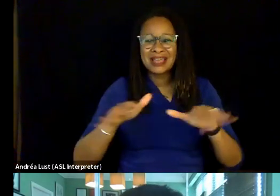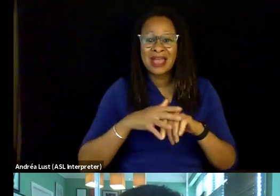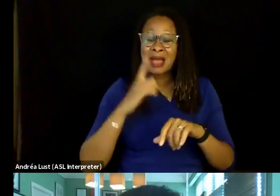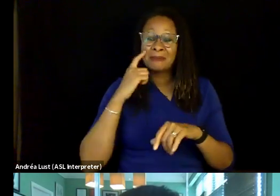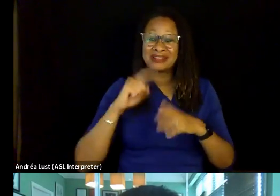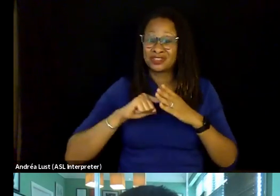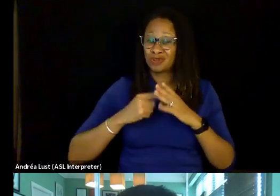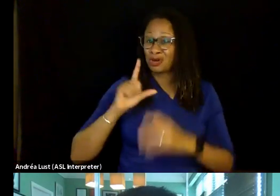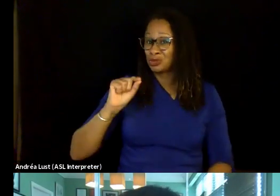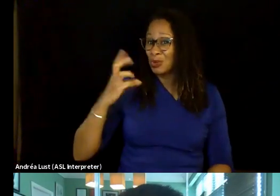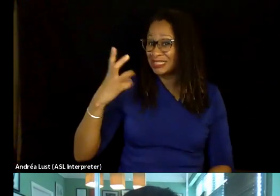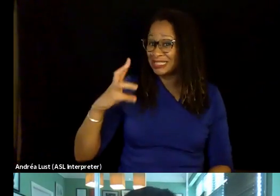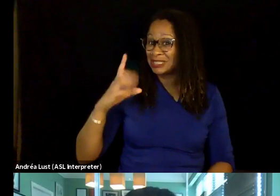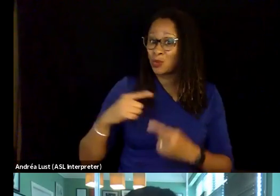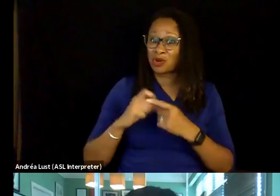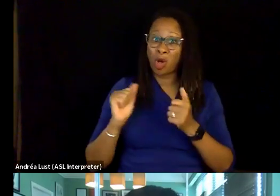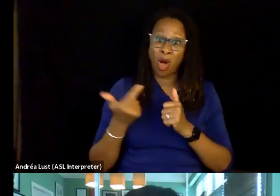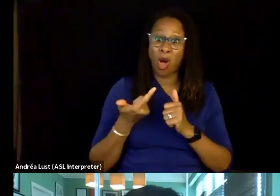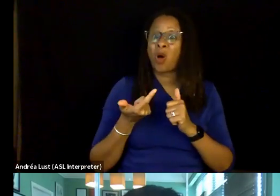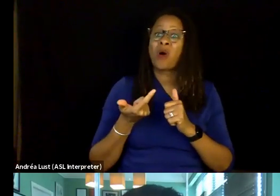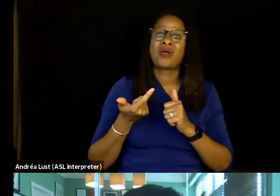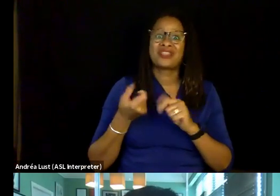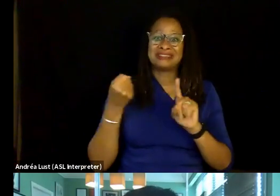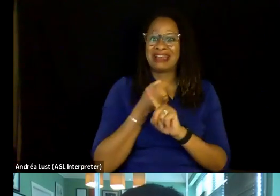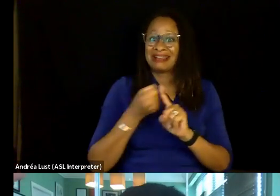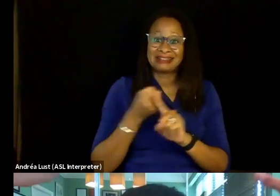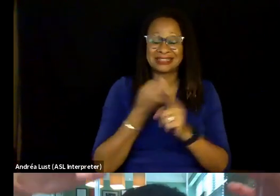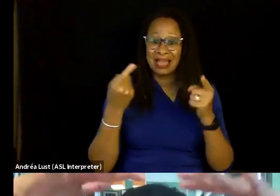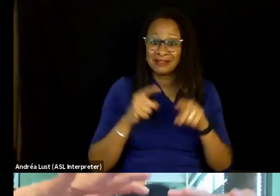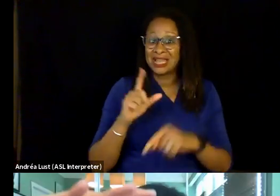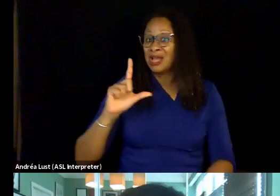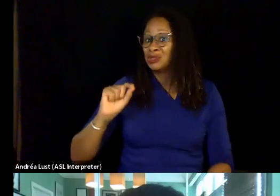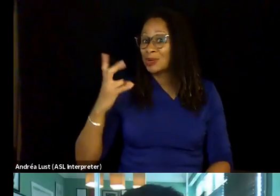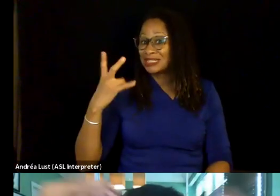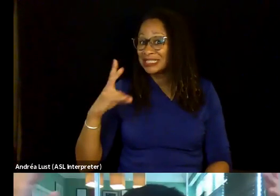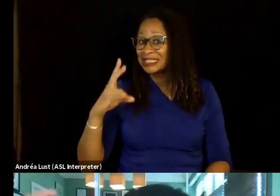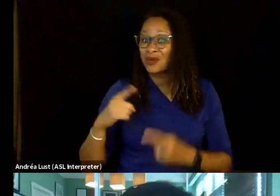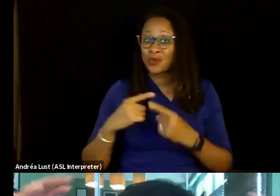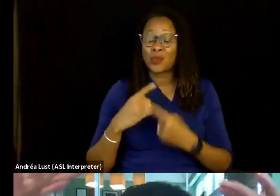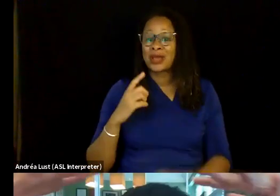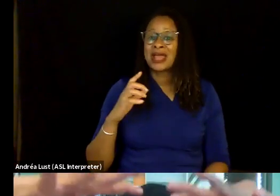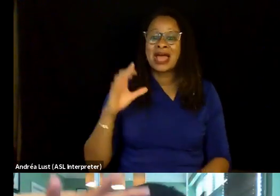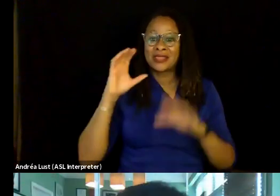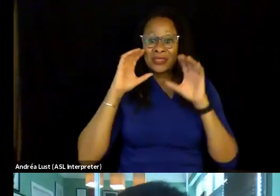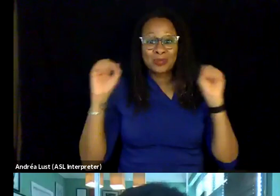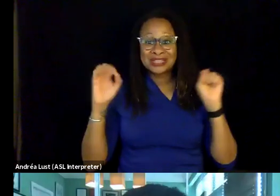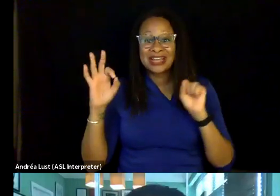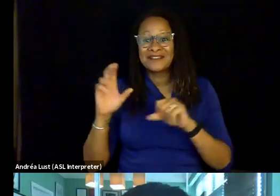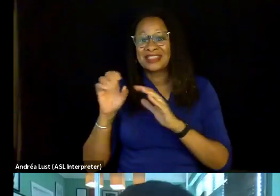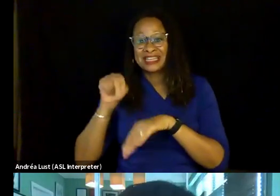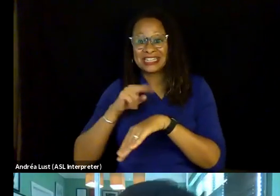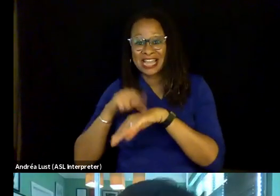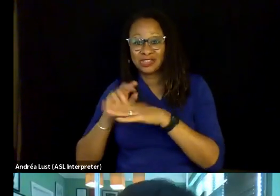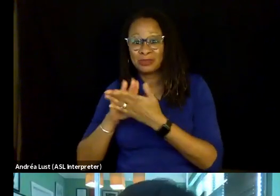in 2016, when all the attacks were coming bottom up, and then in 2017, when President Duterte and his State of the Nation, they came